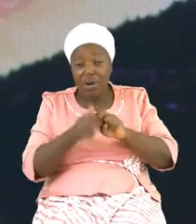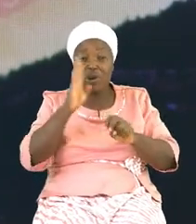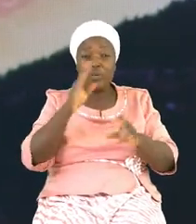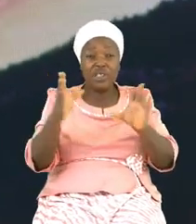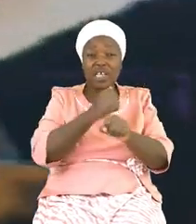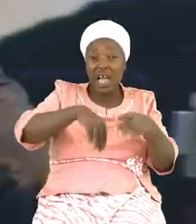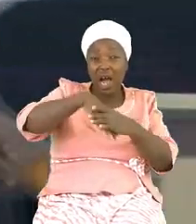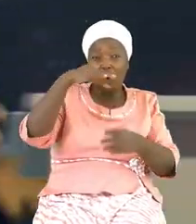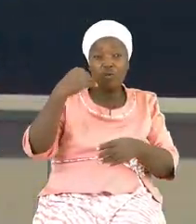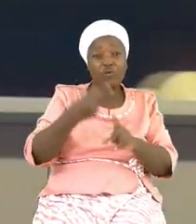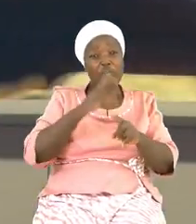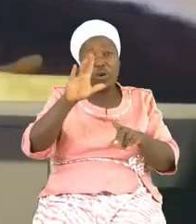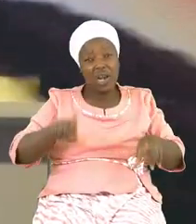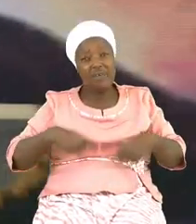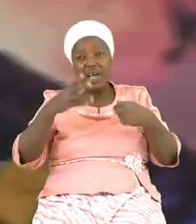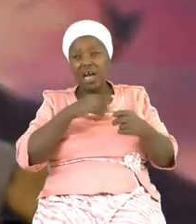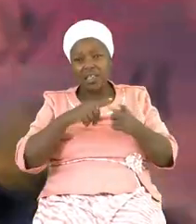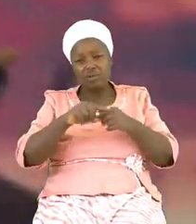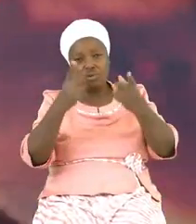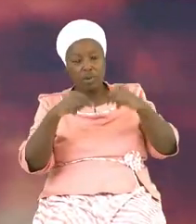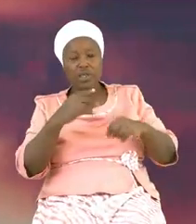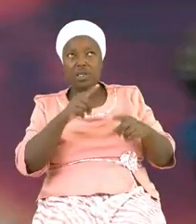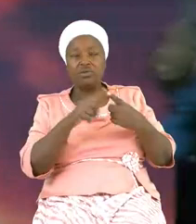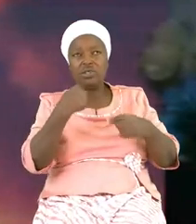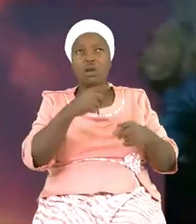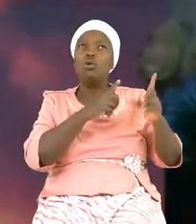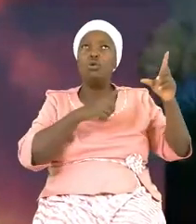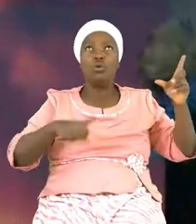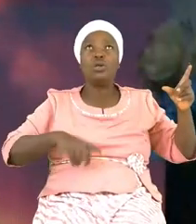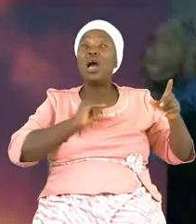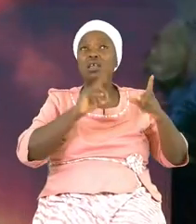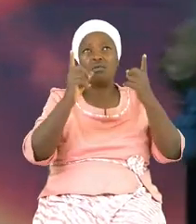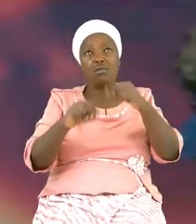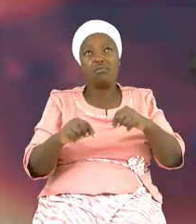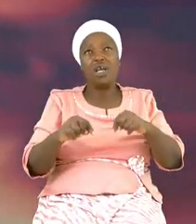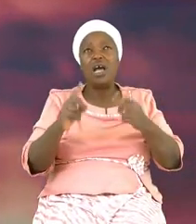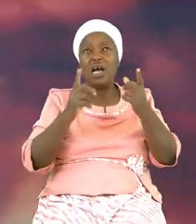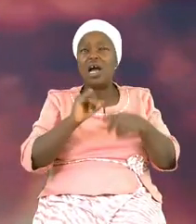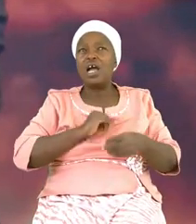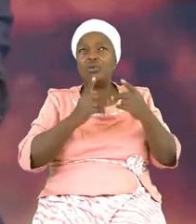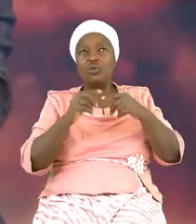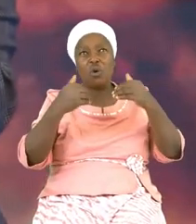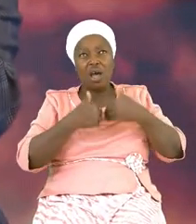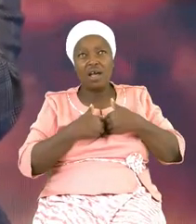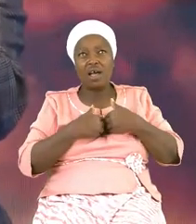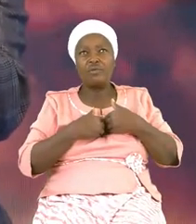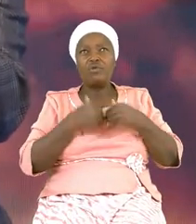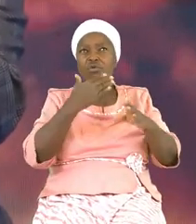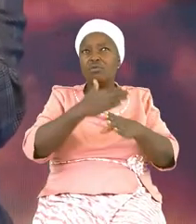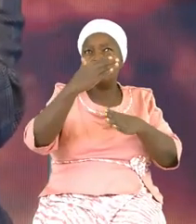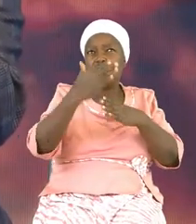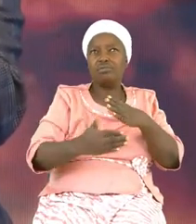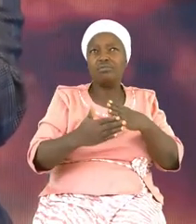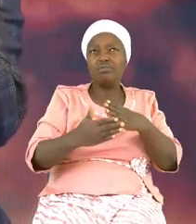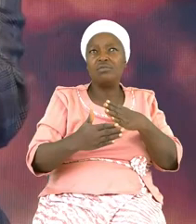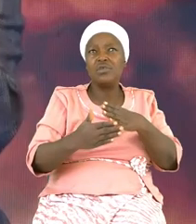your life, and you come and say, Lord, I come. I want to have total,